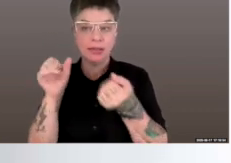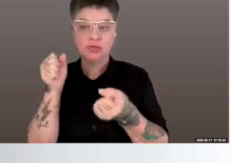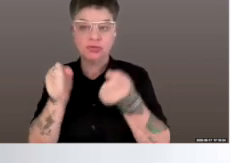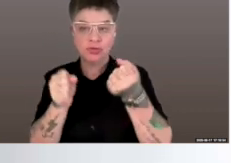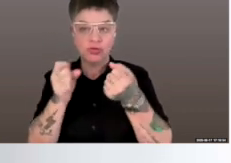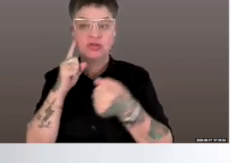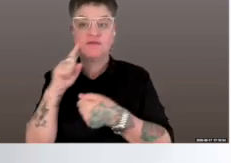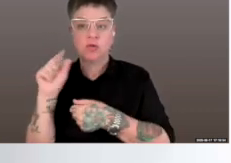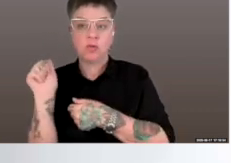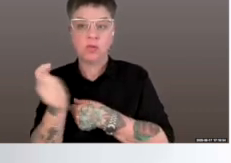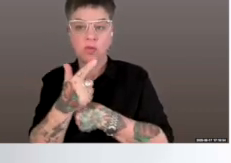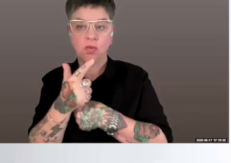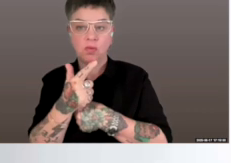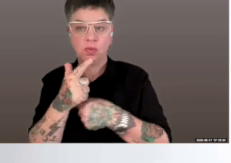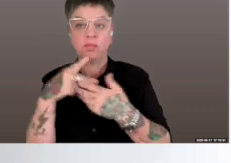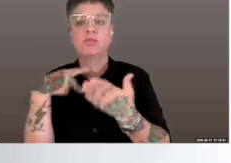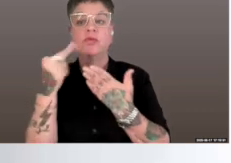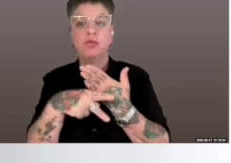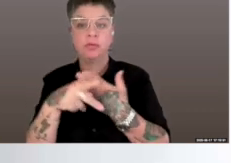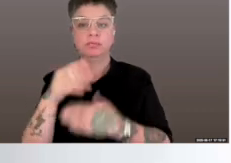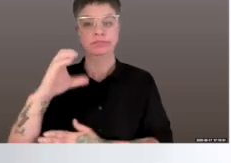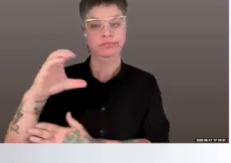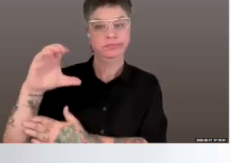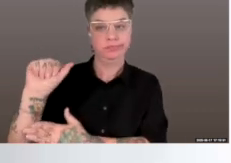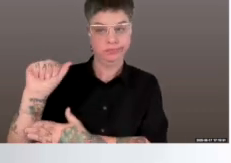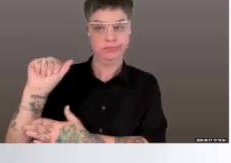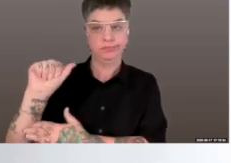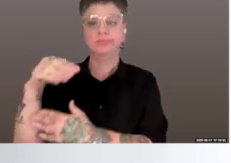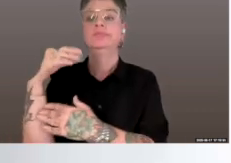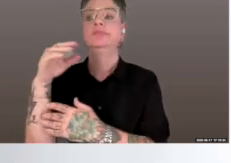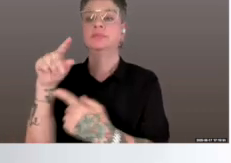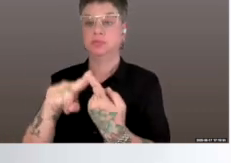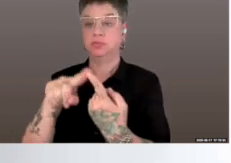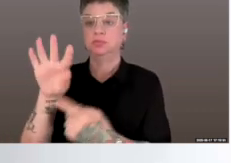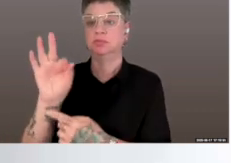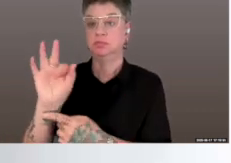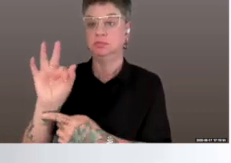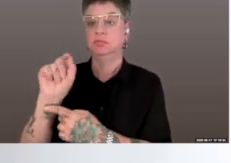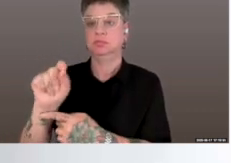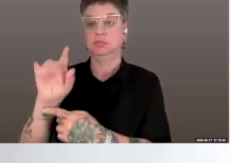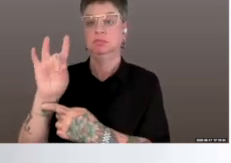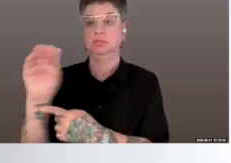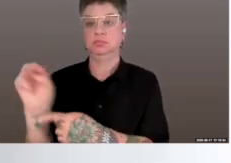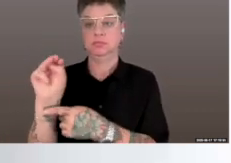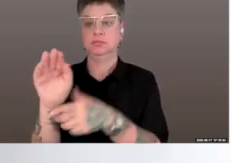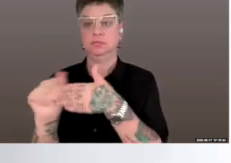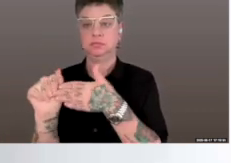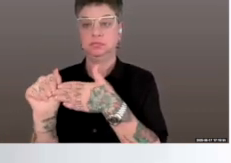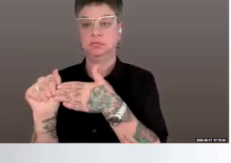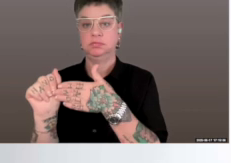especially community members, can engage with CARB staff throughout the funding plan development